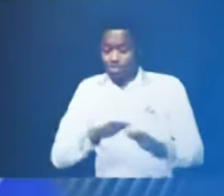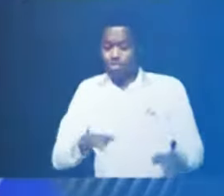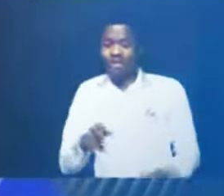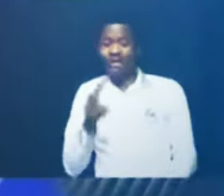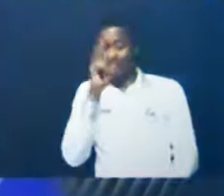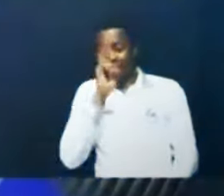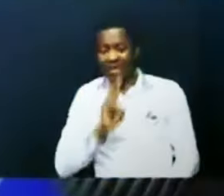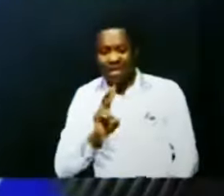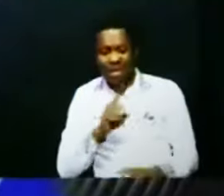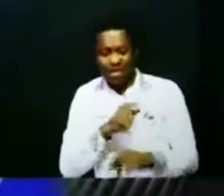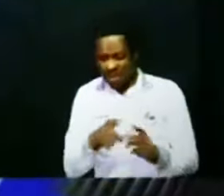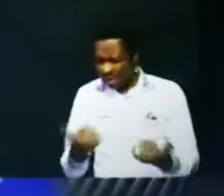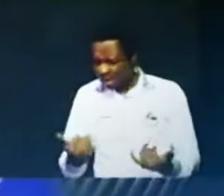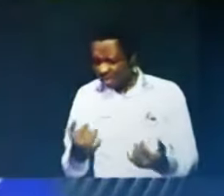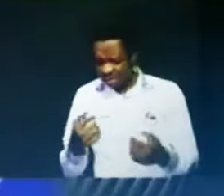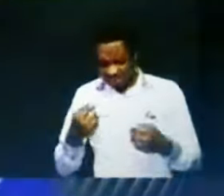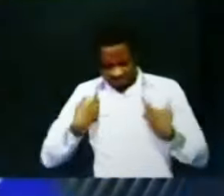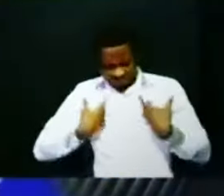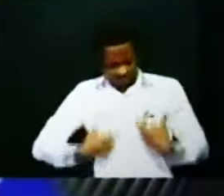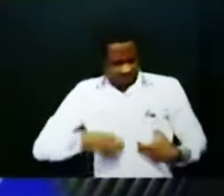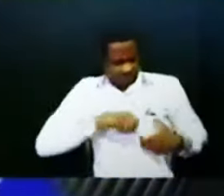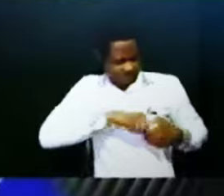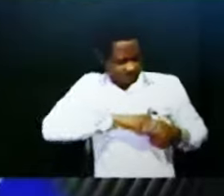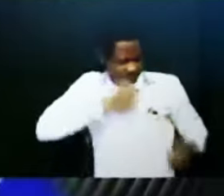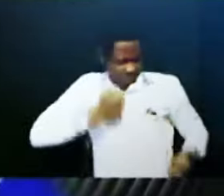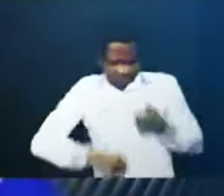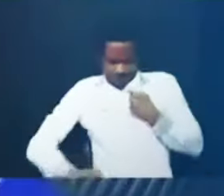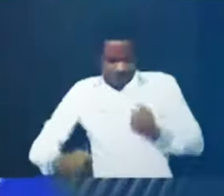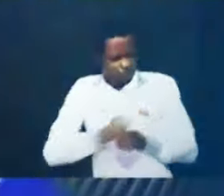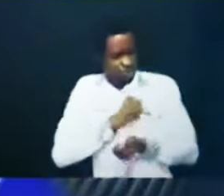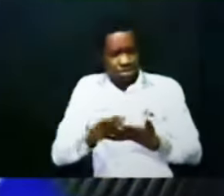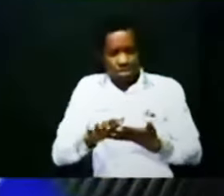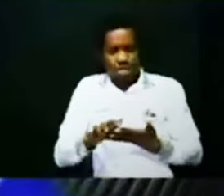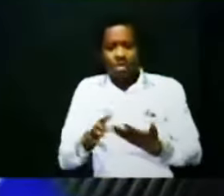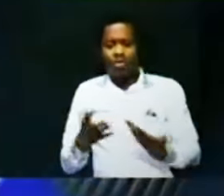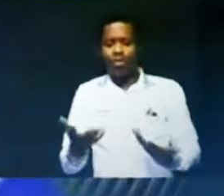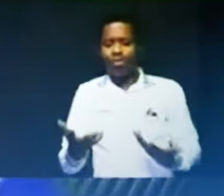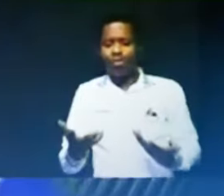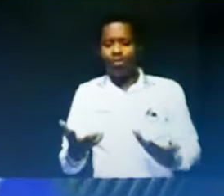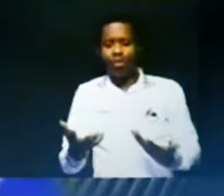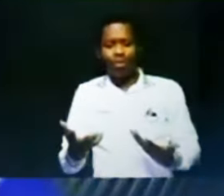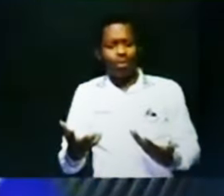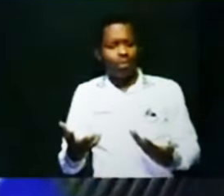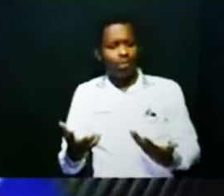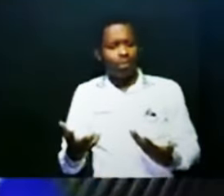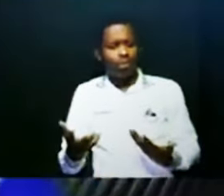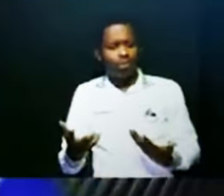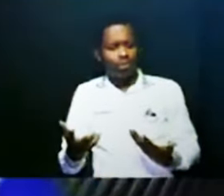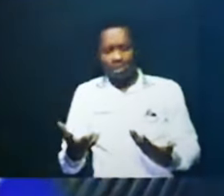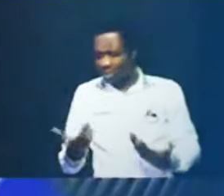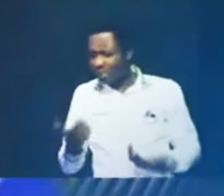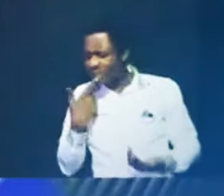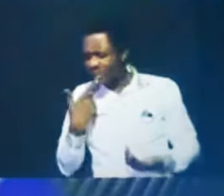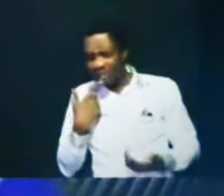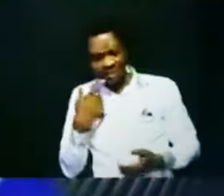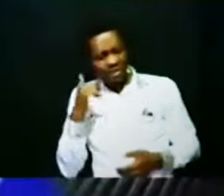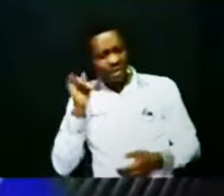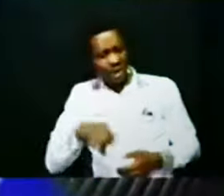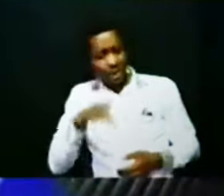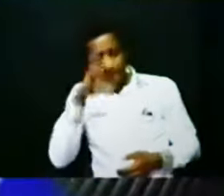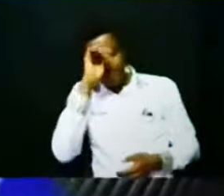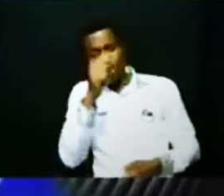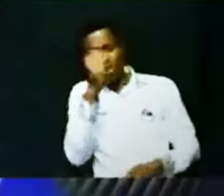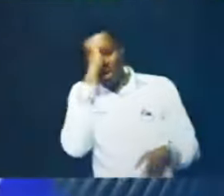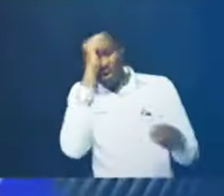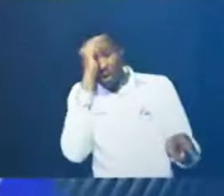then Amnon said, "Has that see how he's going to describe his own brother? That Amnon.